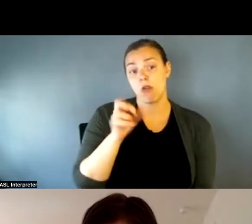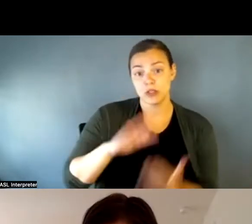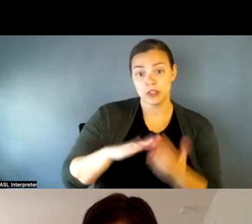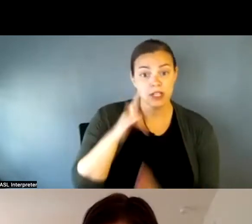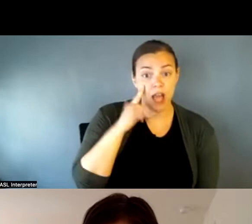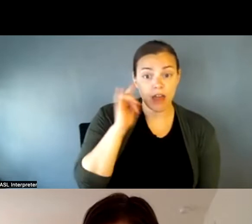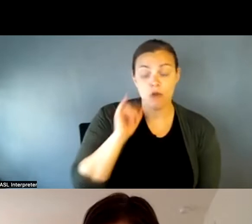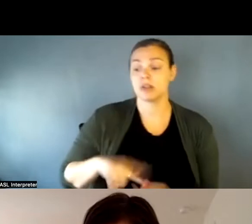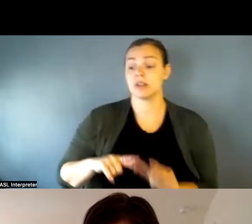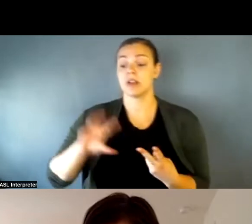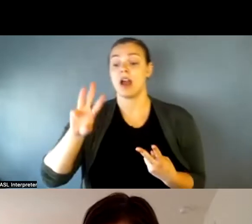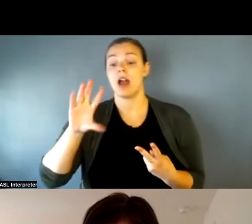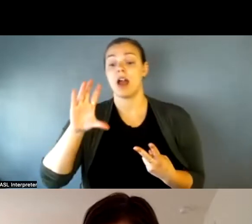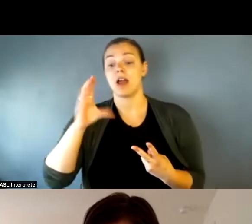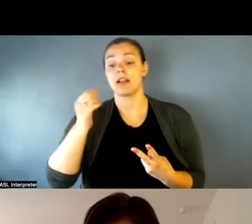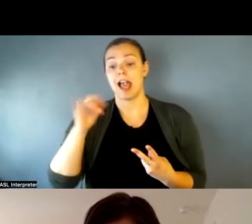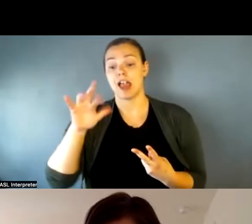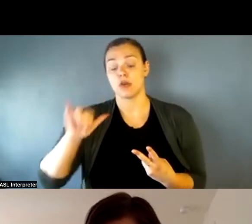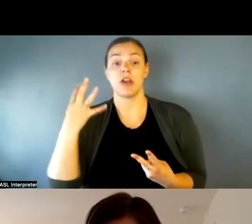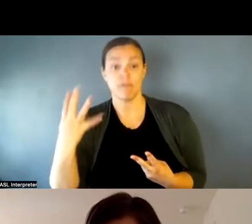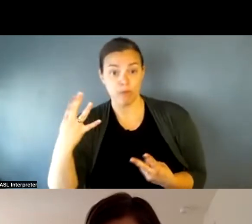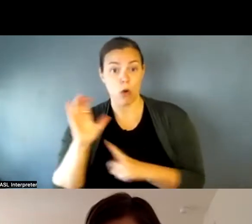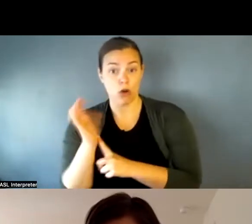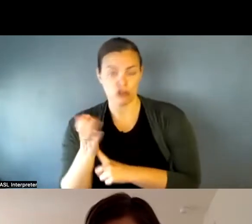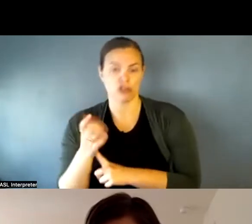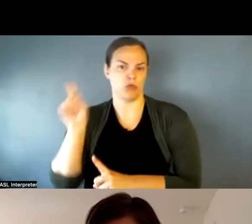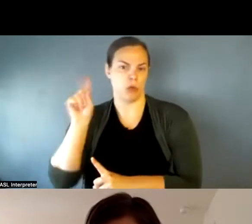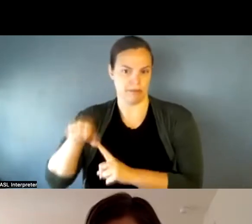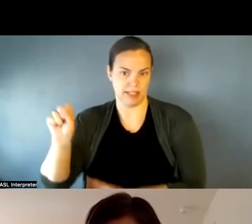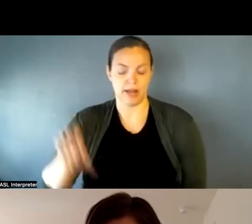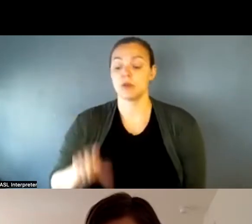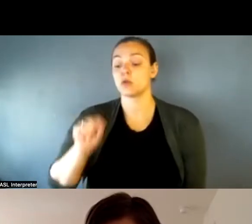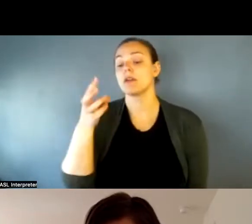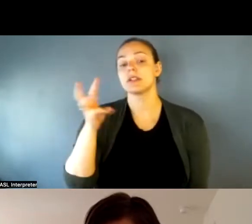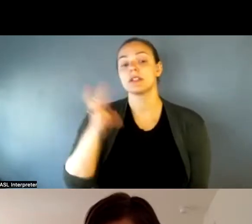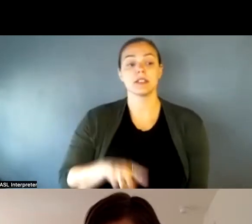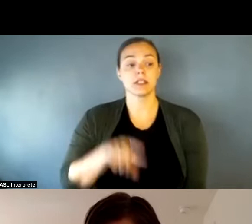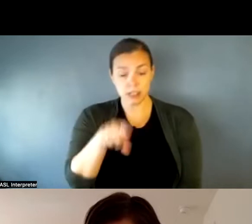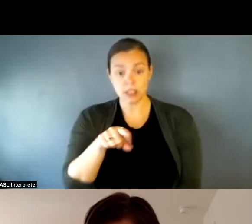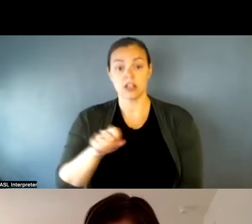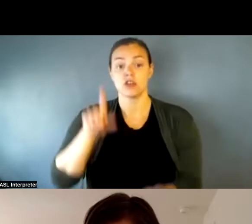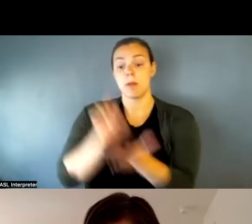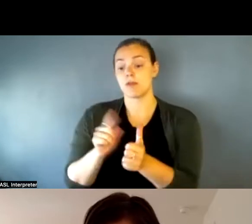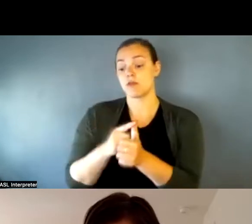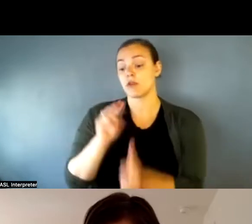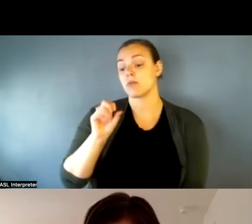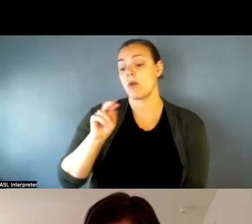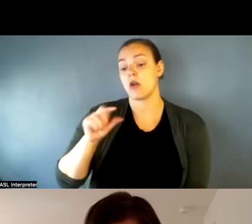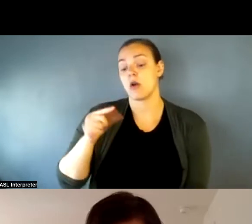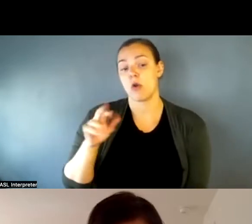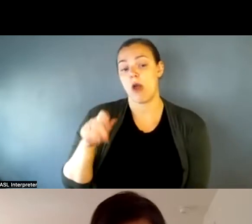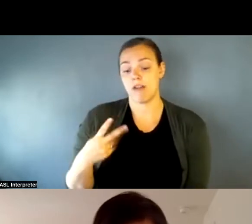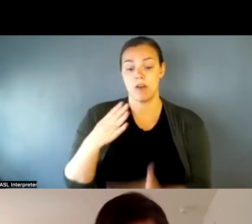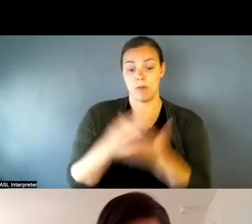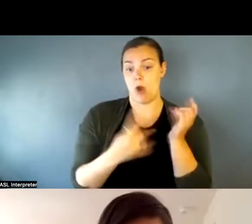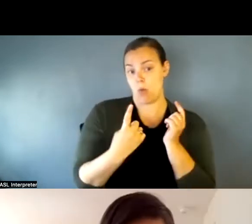at Gallery for Culture in Seattle. In 2016, Wechsler self-published her first monograph, Part 1,